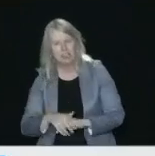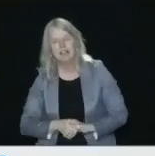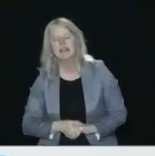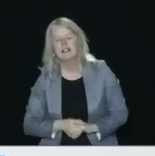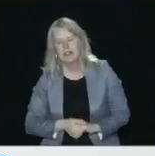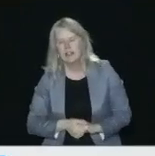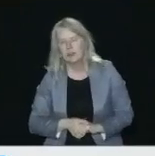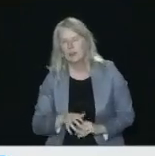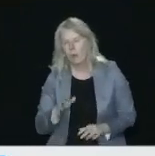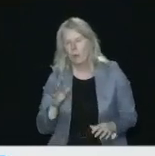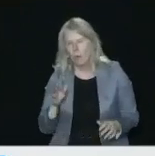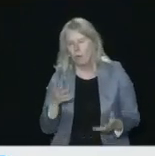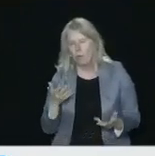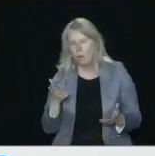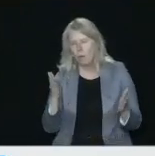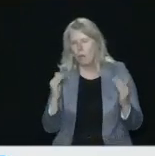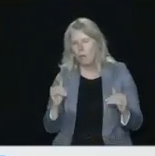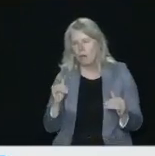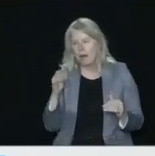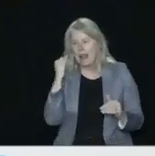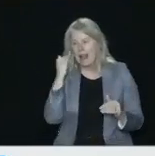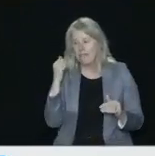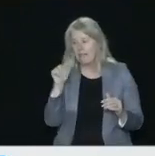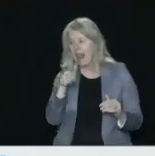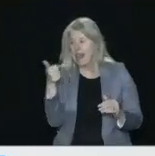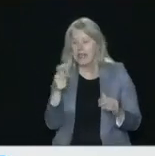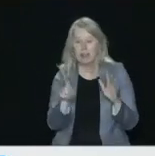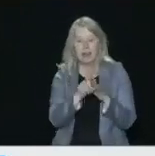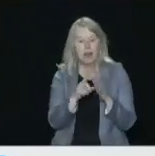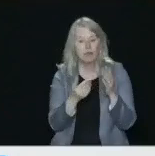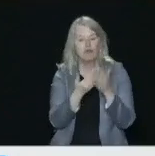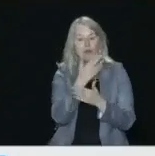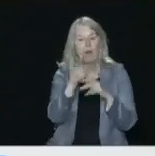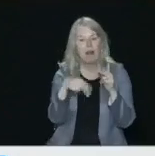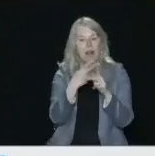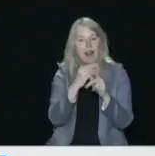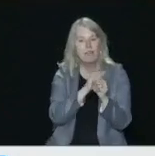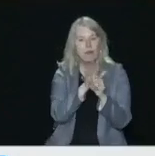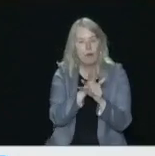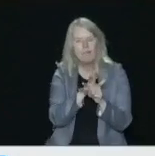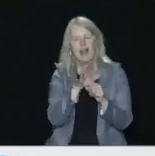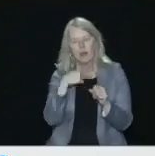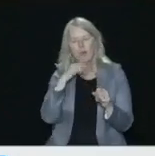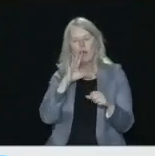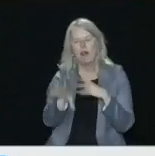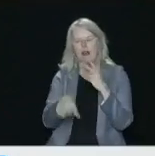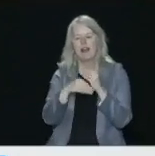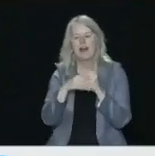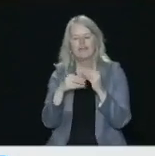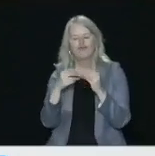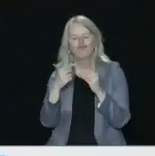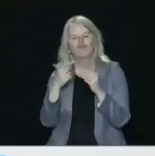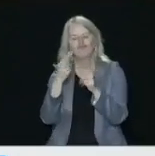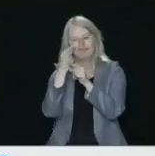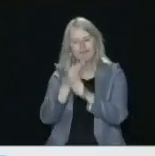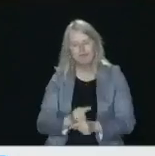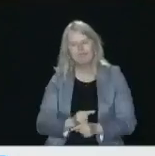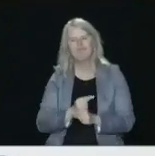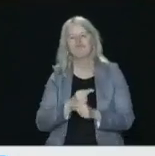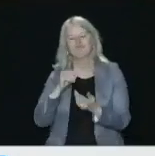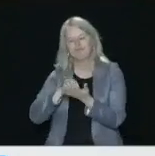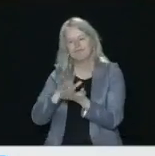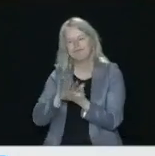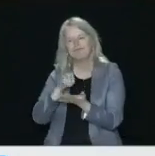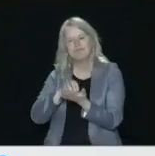and help each other. If we decide to wear a mask, it's not necessarily just for ourselves, to